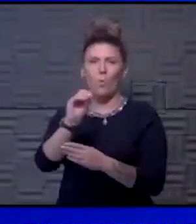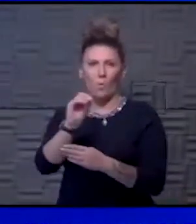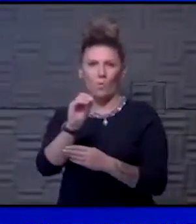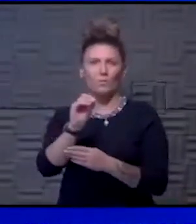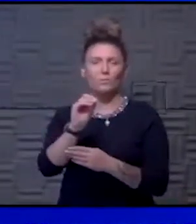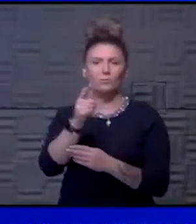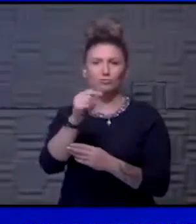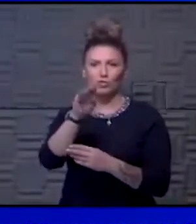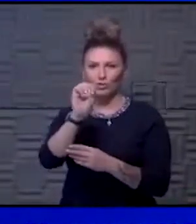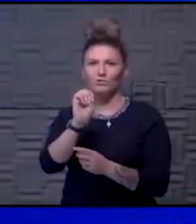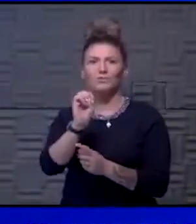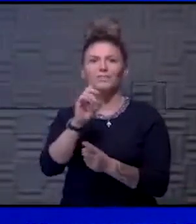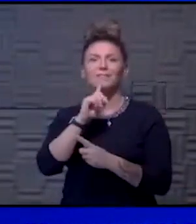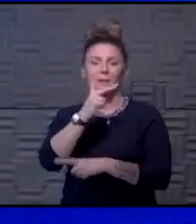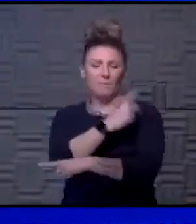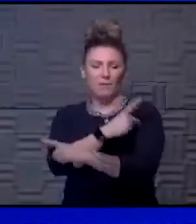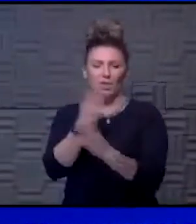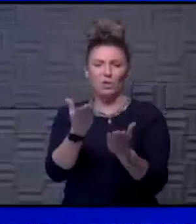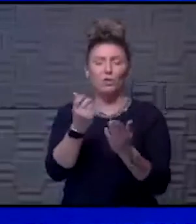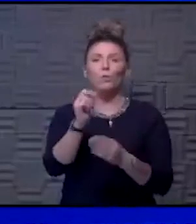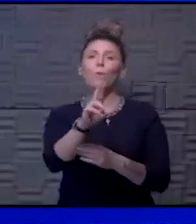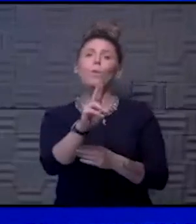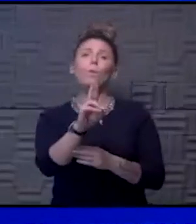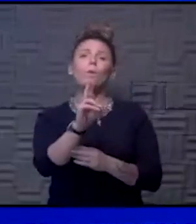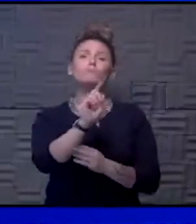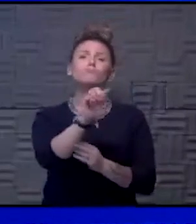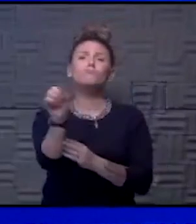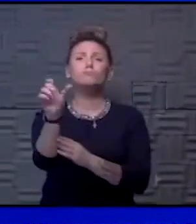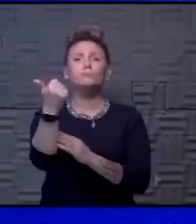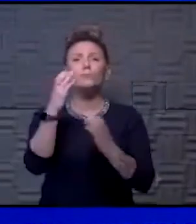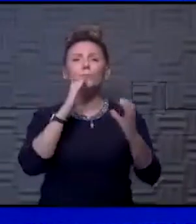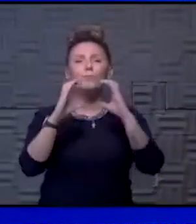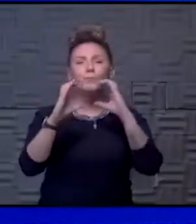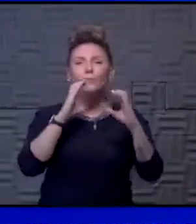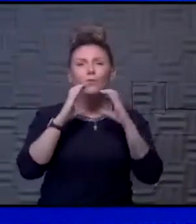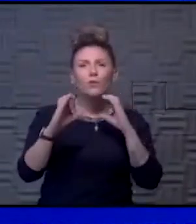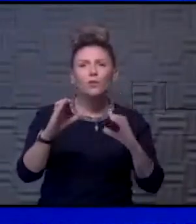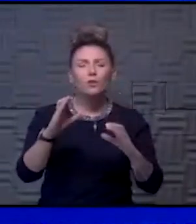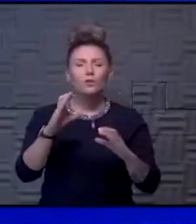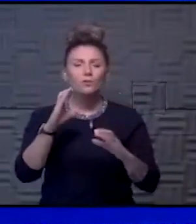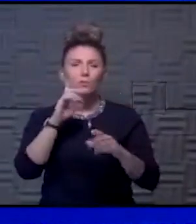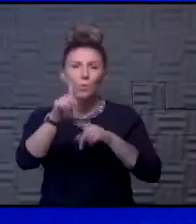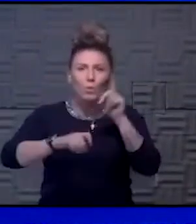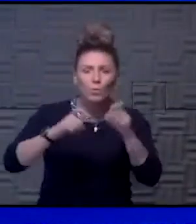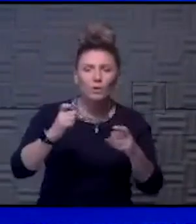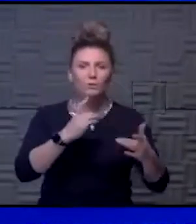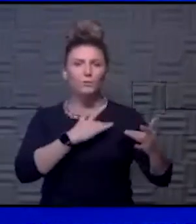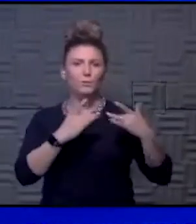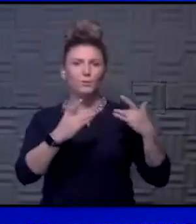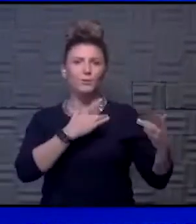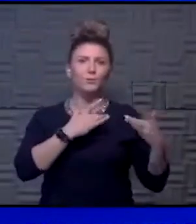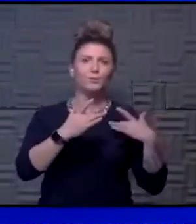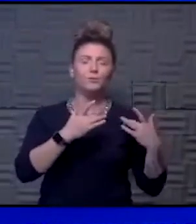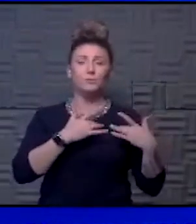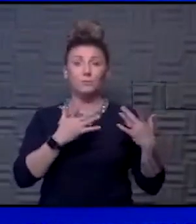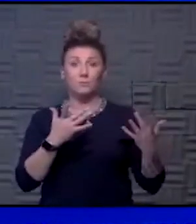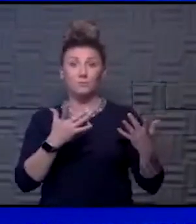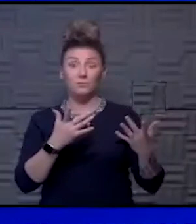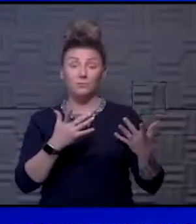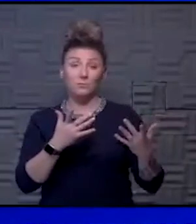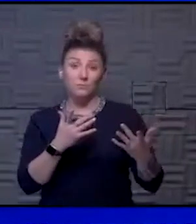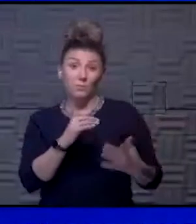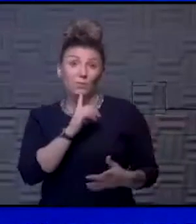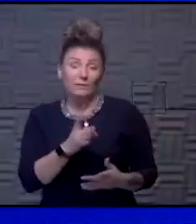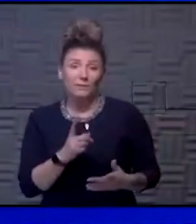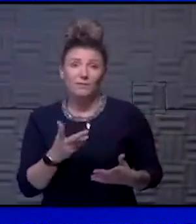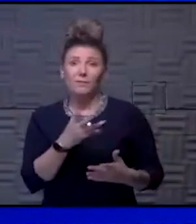patient here, or a number of other conversations where the questions and concerns are very, very real and